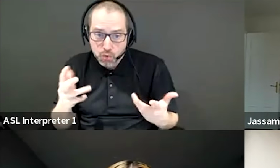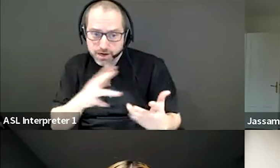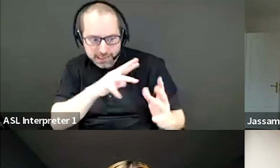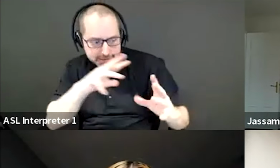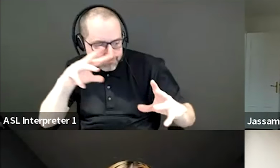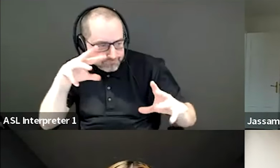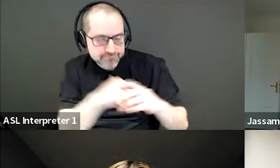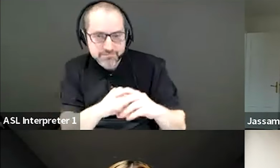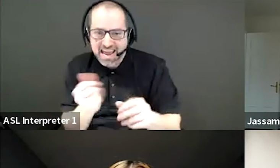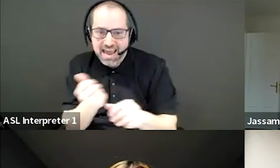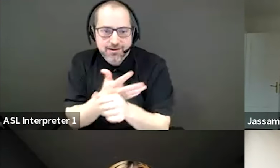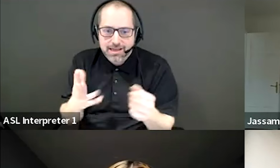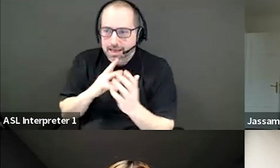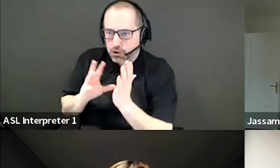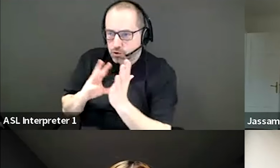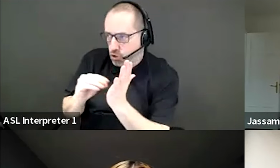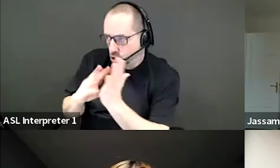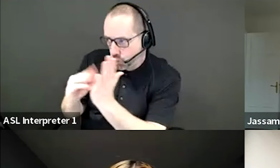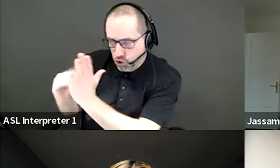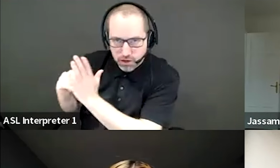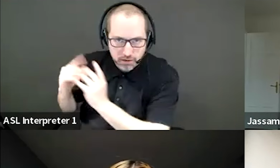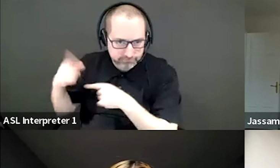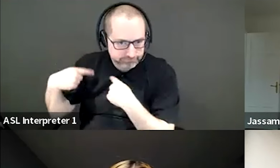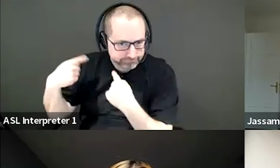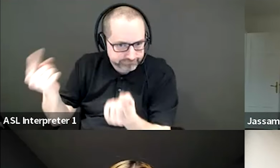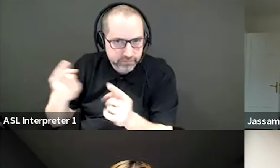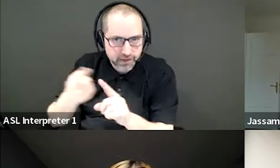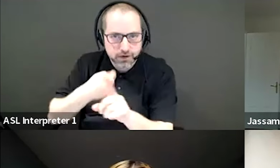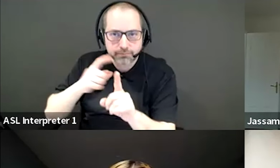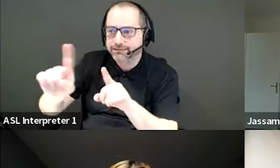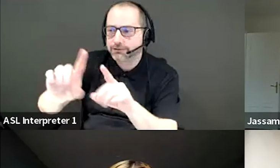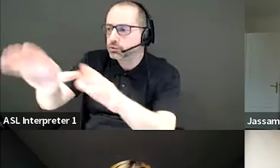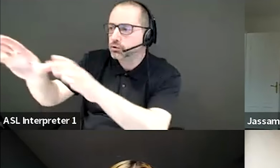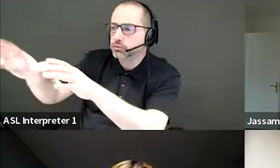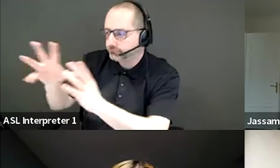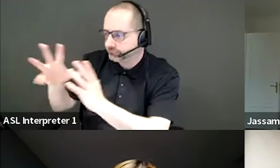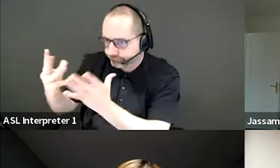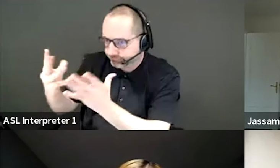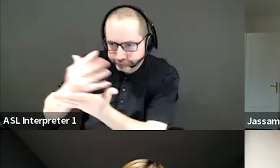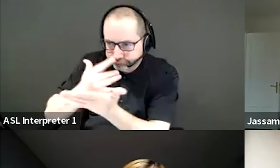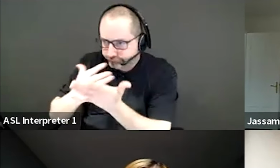different groups that you worked with into one tool, for instance?